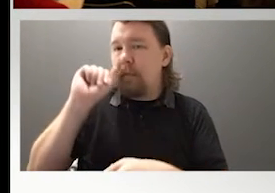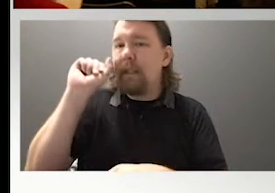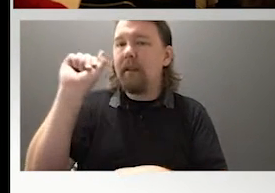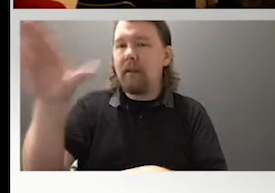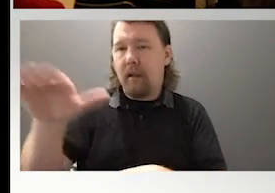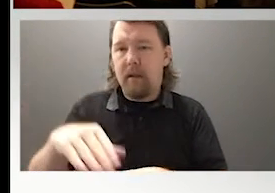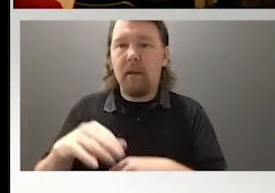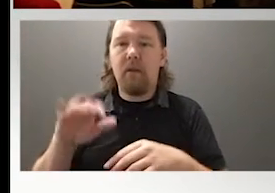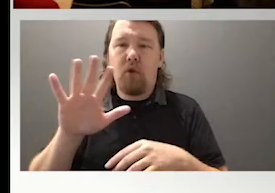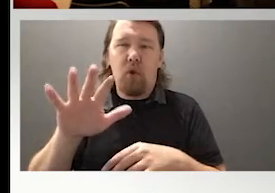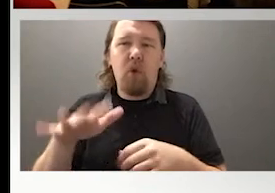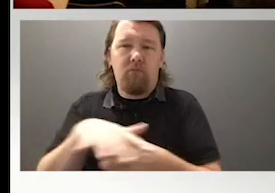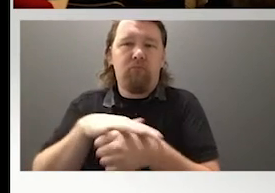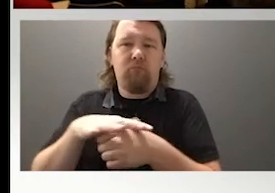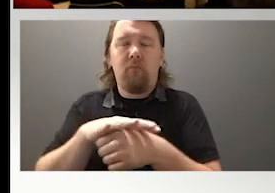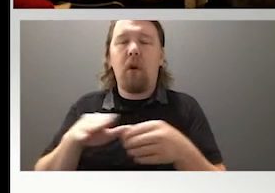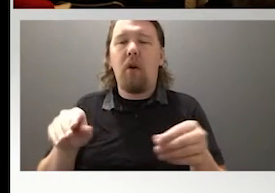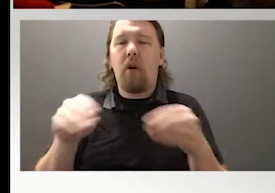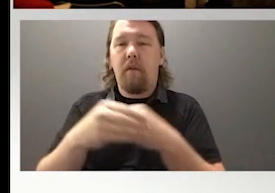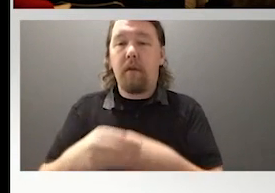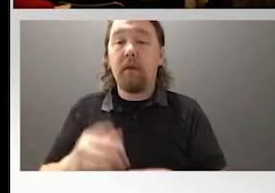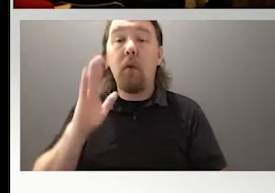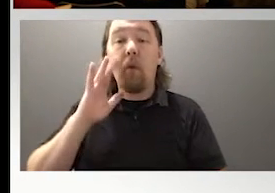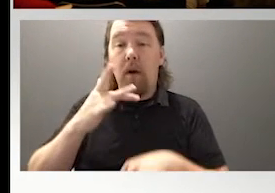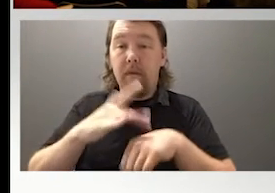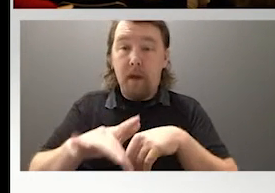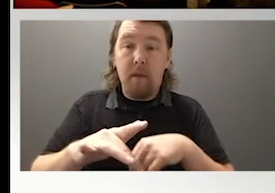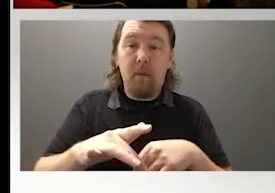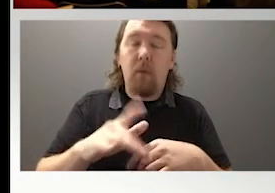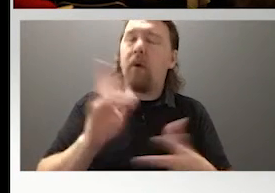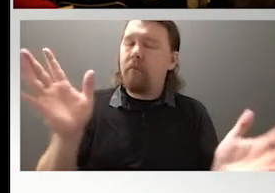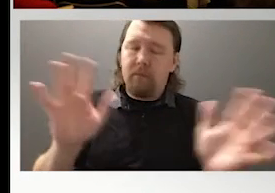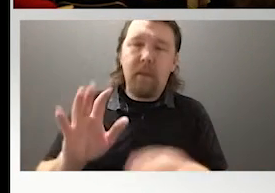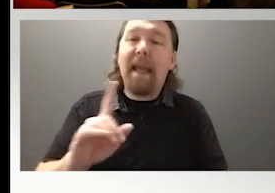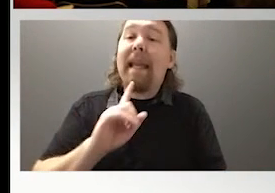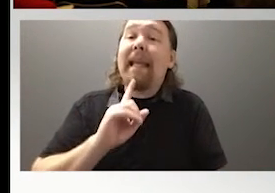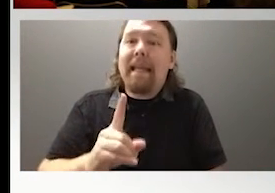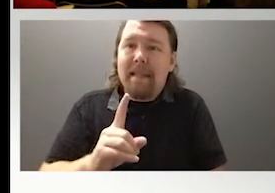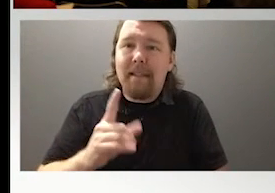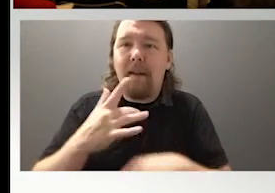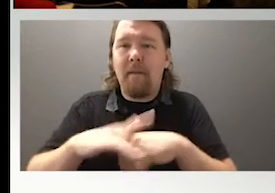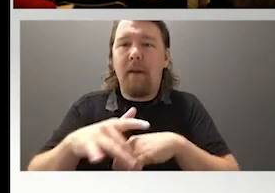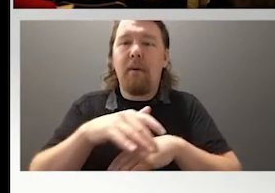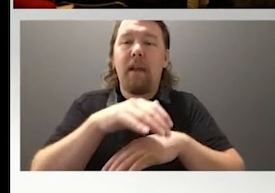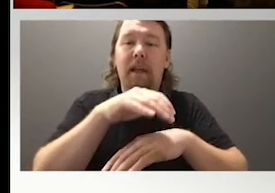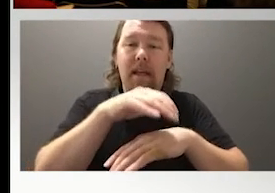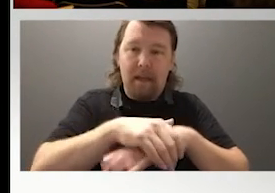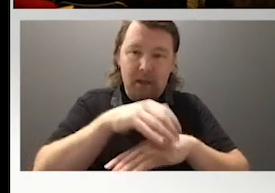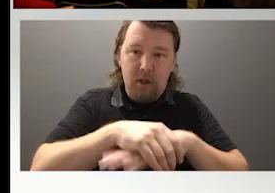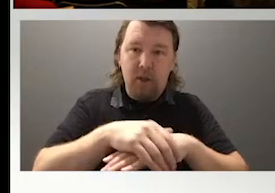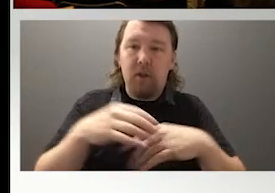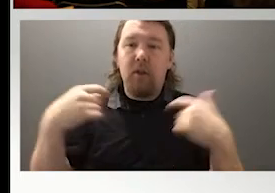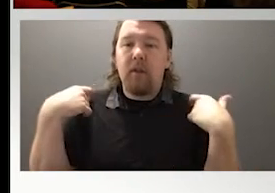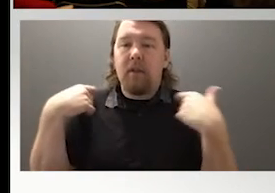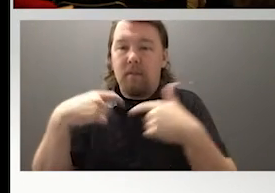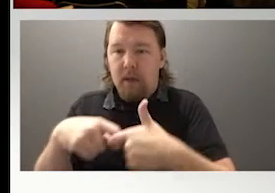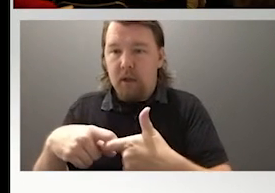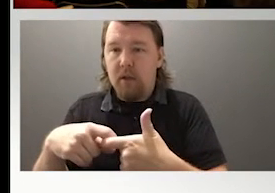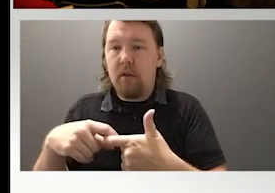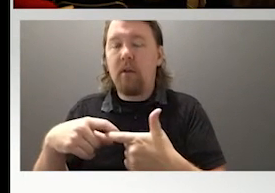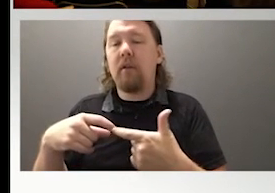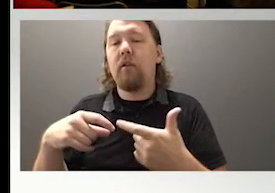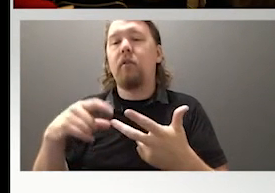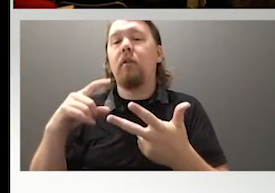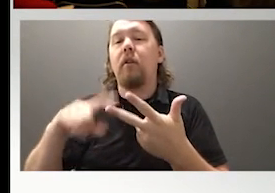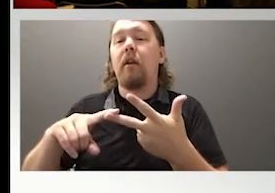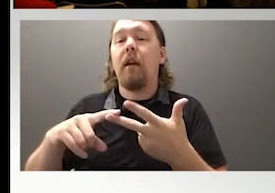office. It will be available in English, or it is available in English, Spanish, and Haitian Creole. And